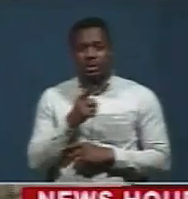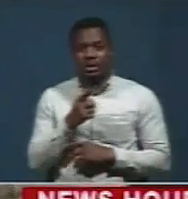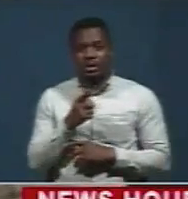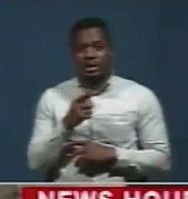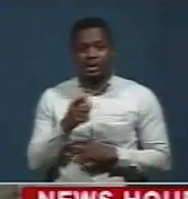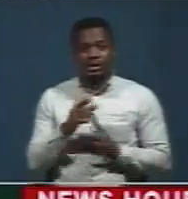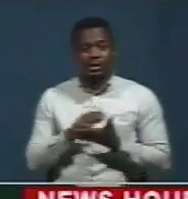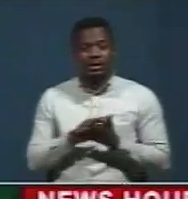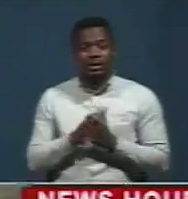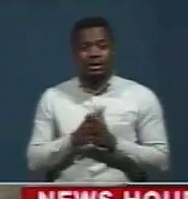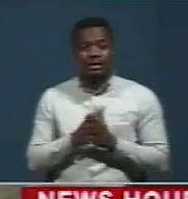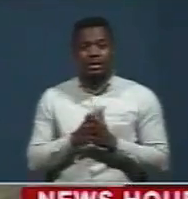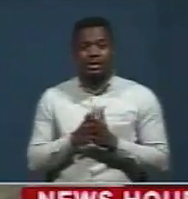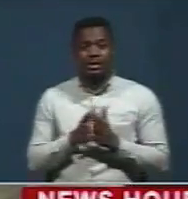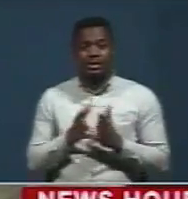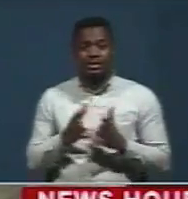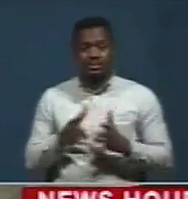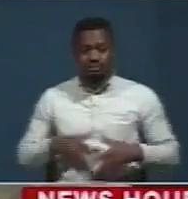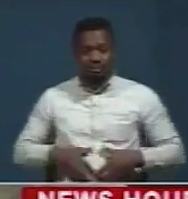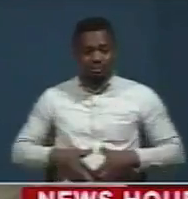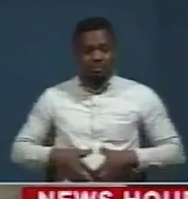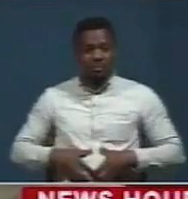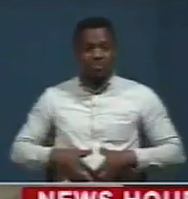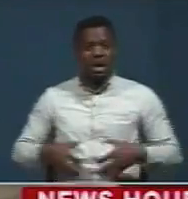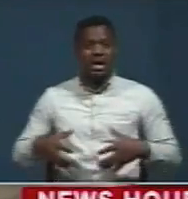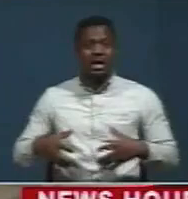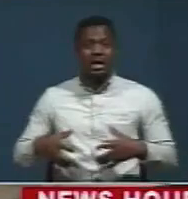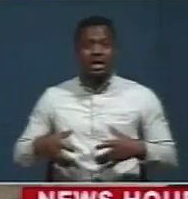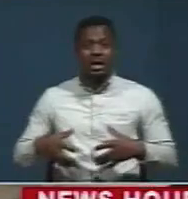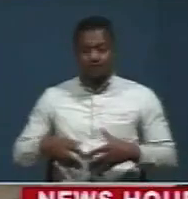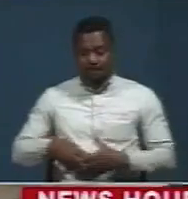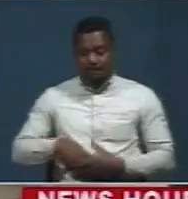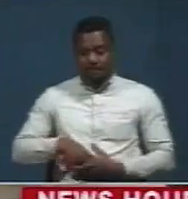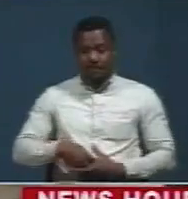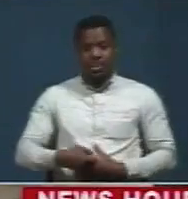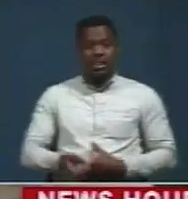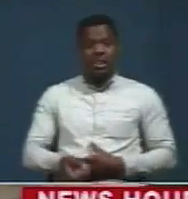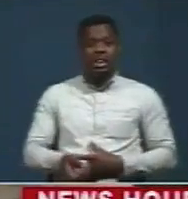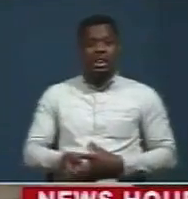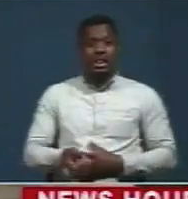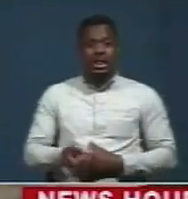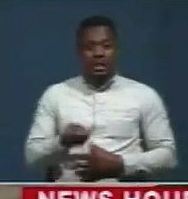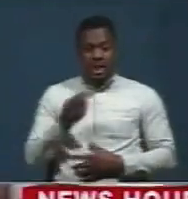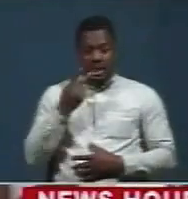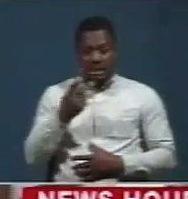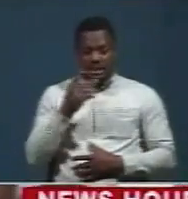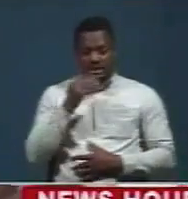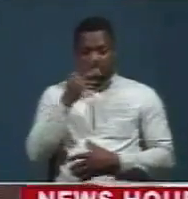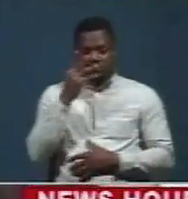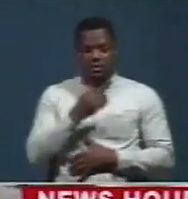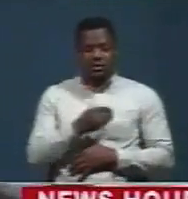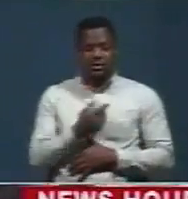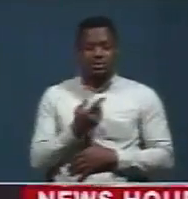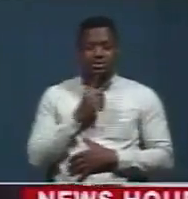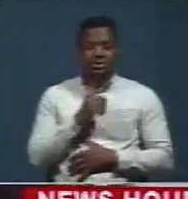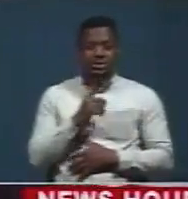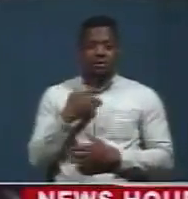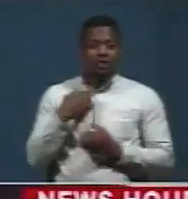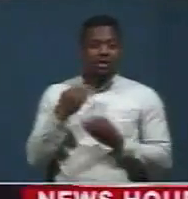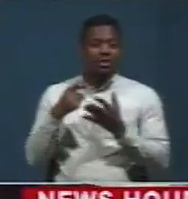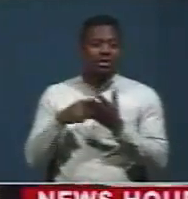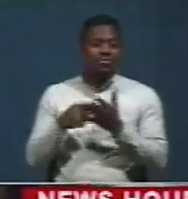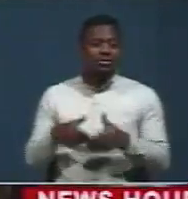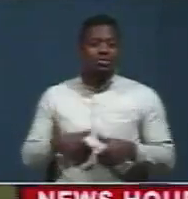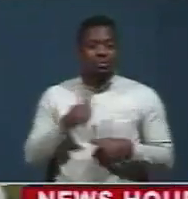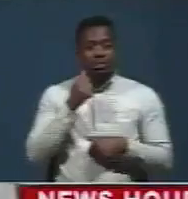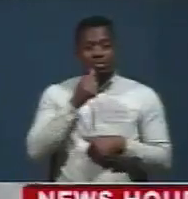didn't be. I didn't be pie. I'm my lip me too. She says there are thousands of young